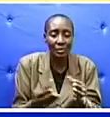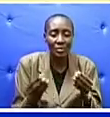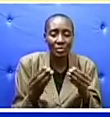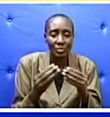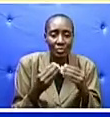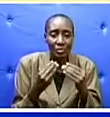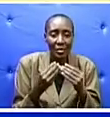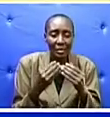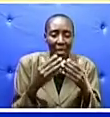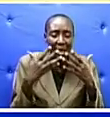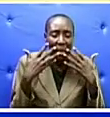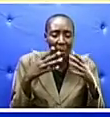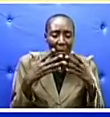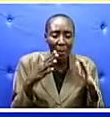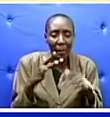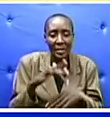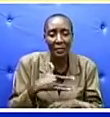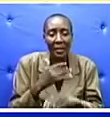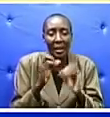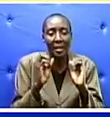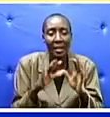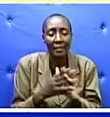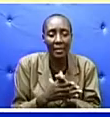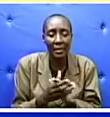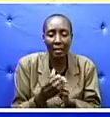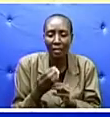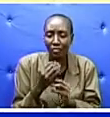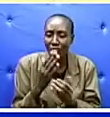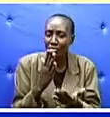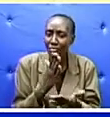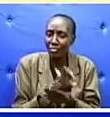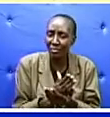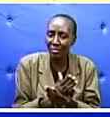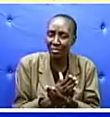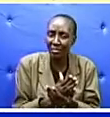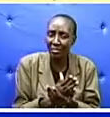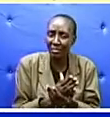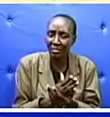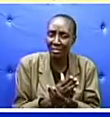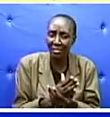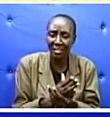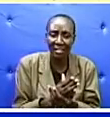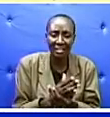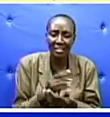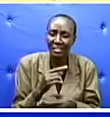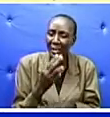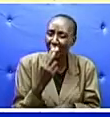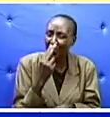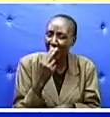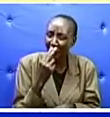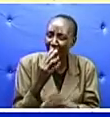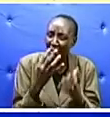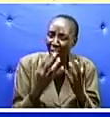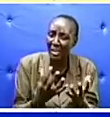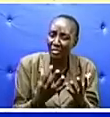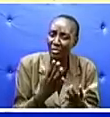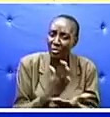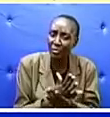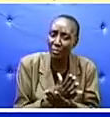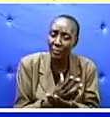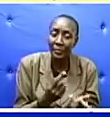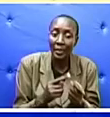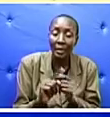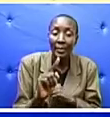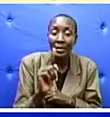and I couldn't even feel it. And everybody's like, eh, which kind of flu do you even have? You know, first, there's one thing that people also don't